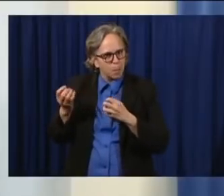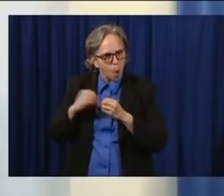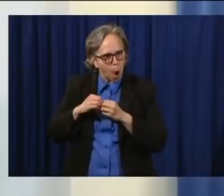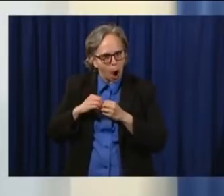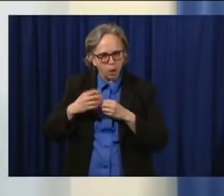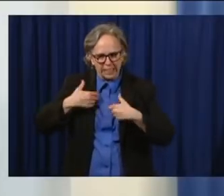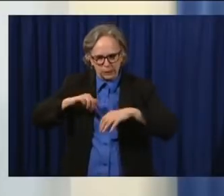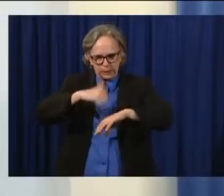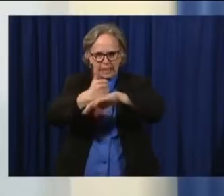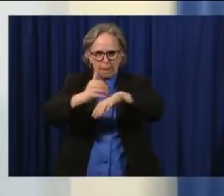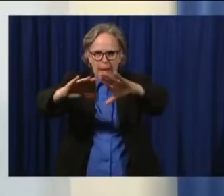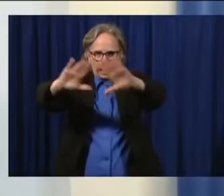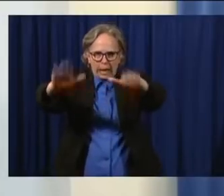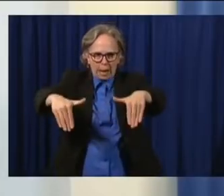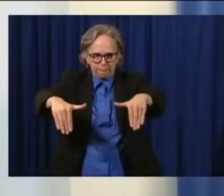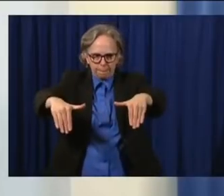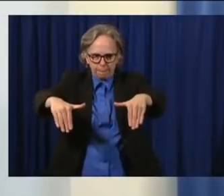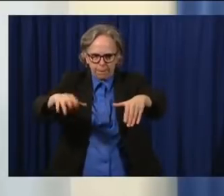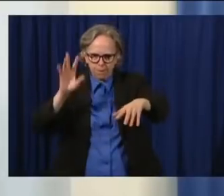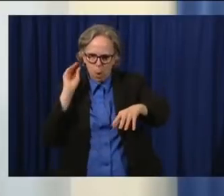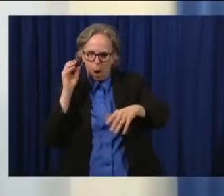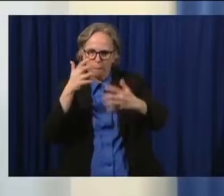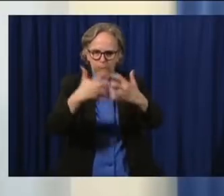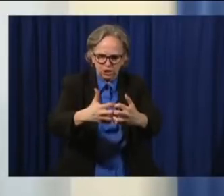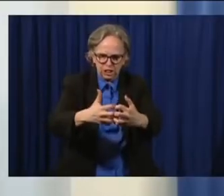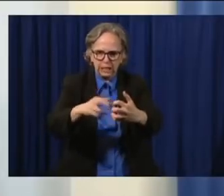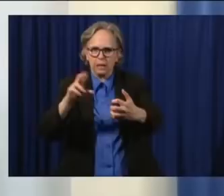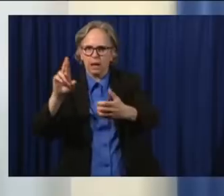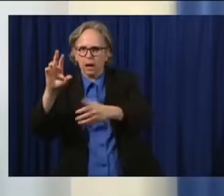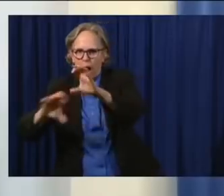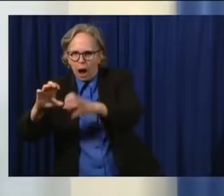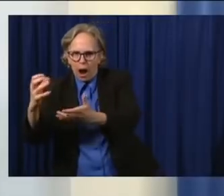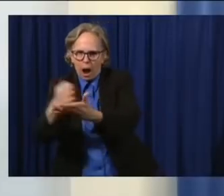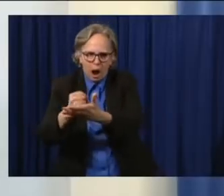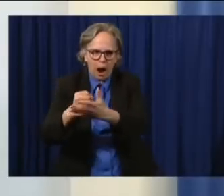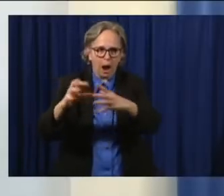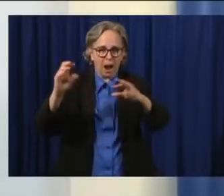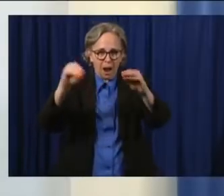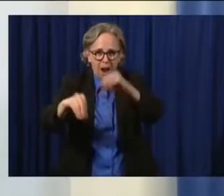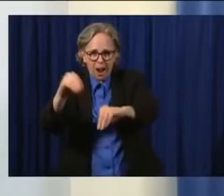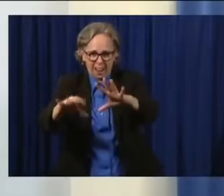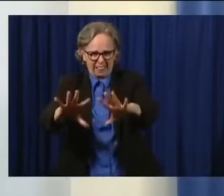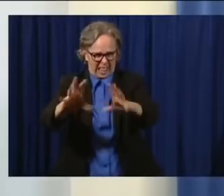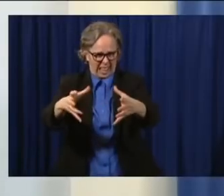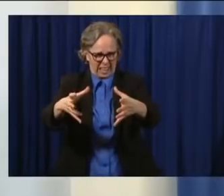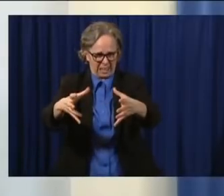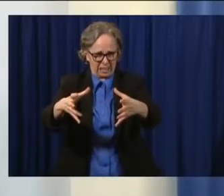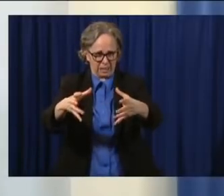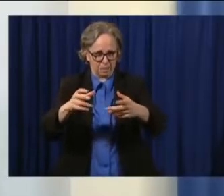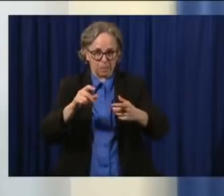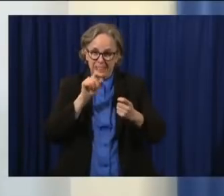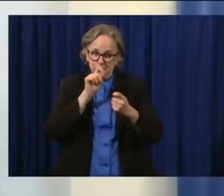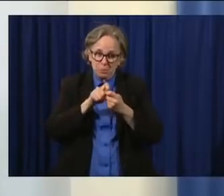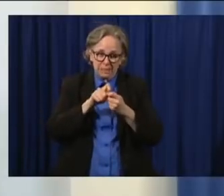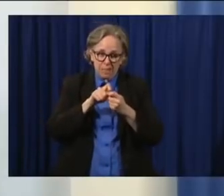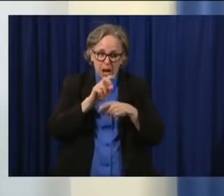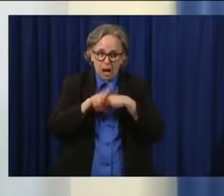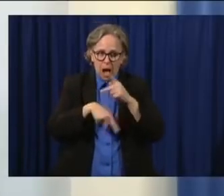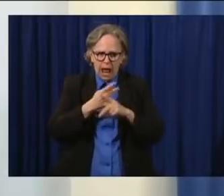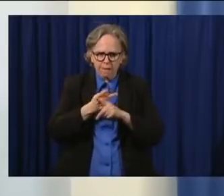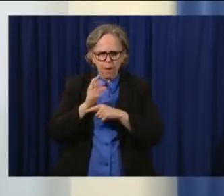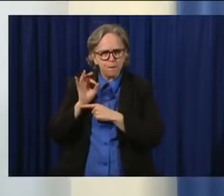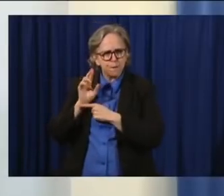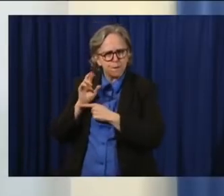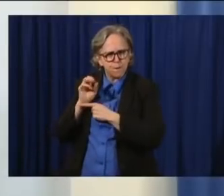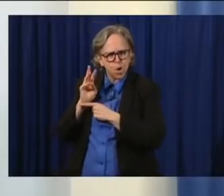as simple as the types of forms you use and the barcoding. So there's a complex system of testing, all of